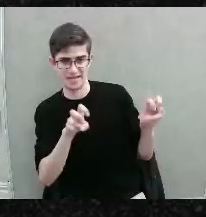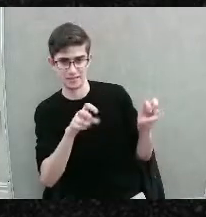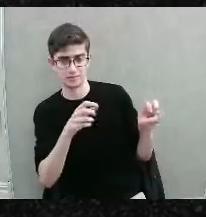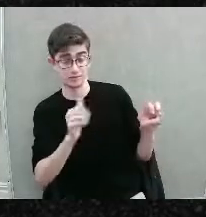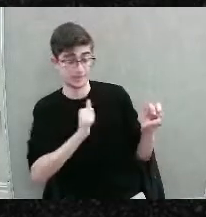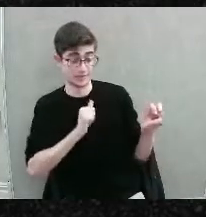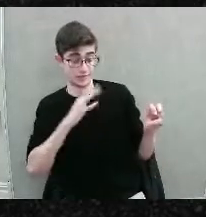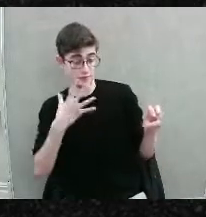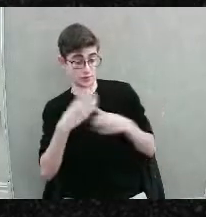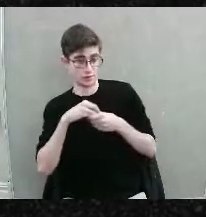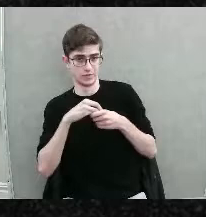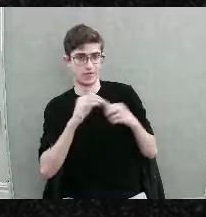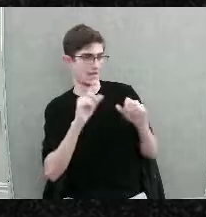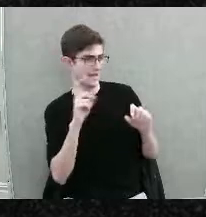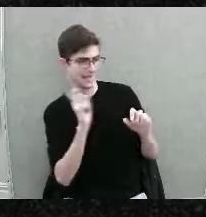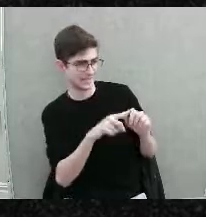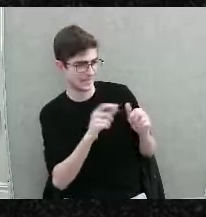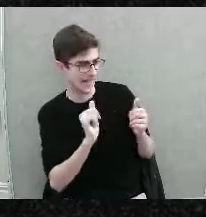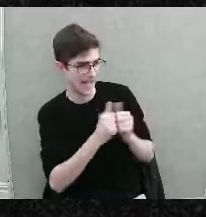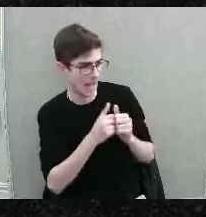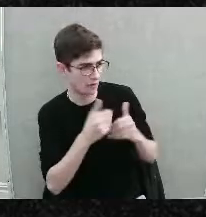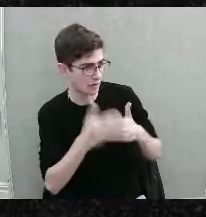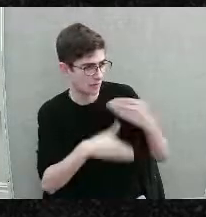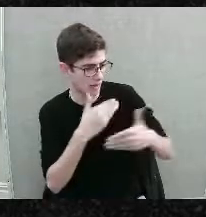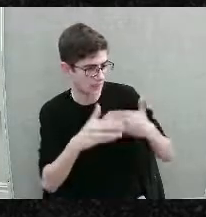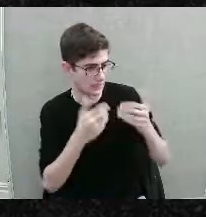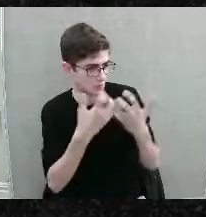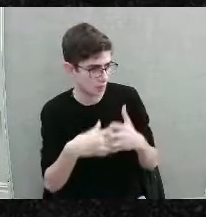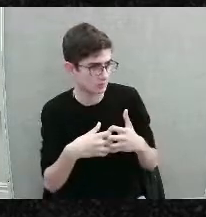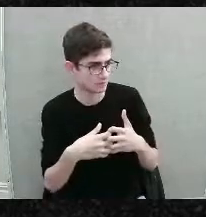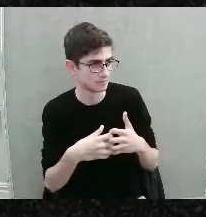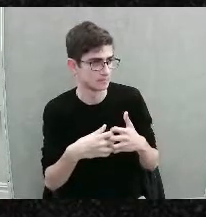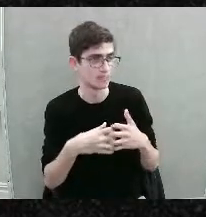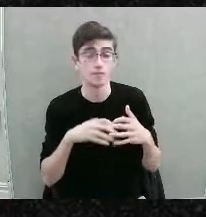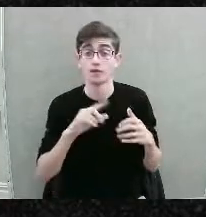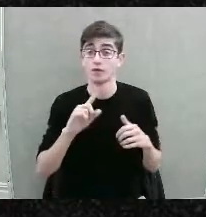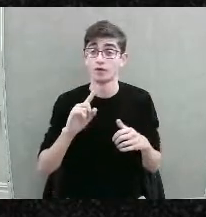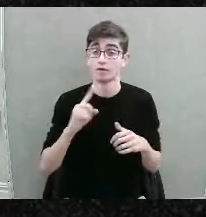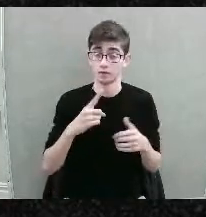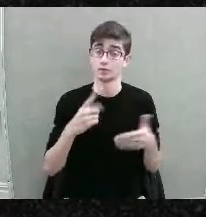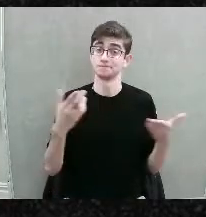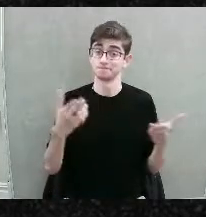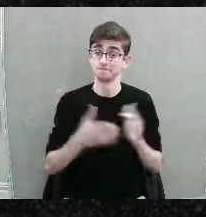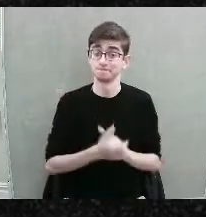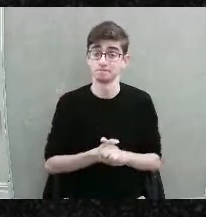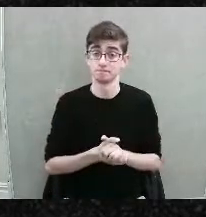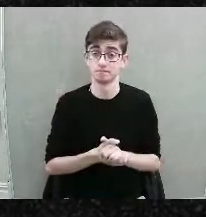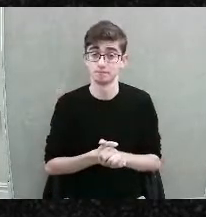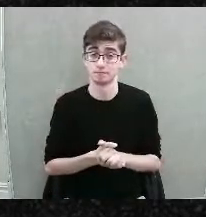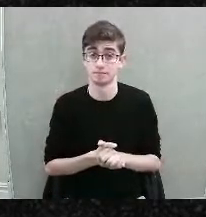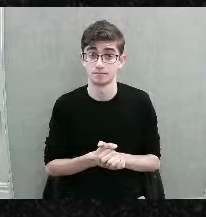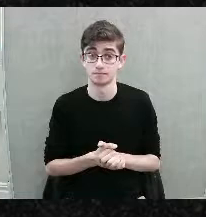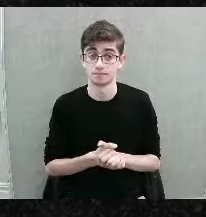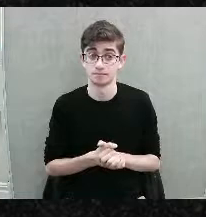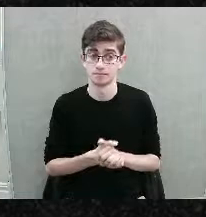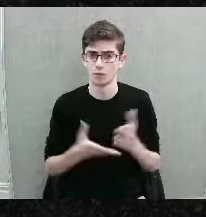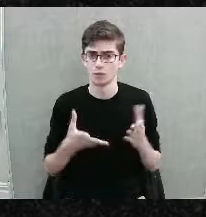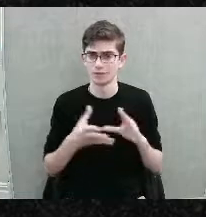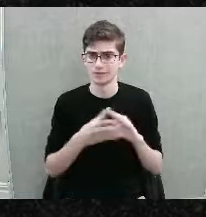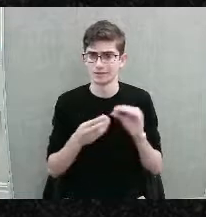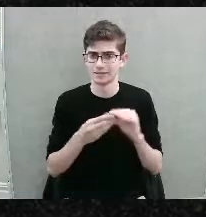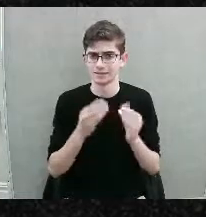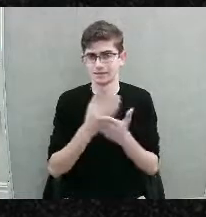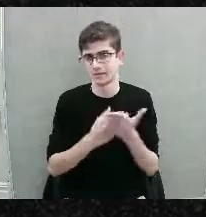including myself and Janet. But I'm just going to start by introducing the broad themes. Okay. So. Let me just tell you what some of our